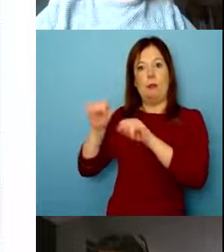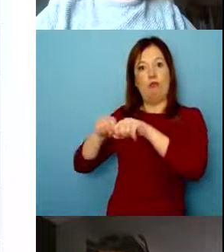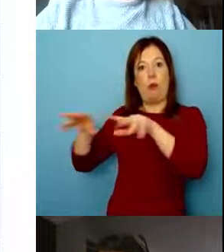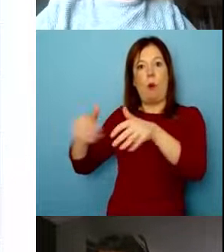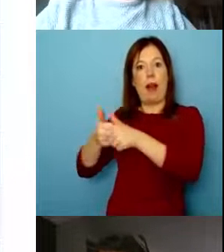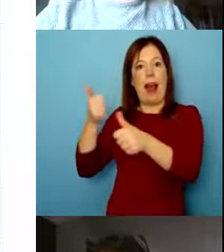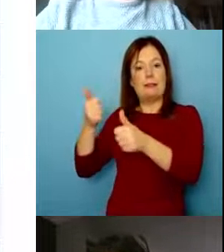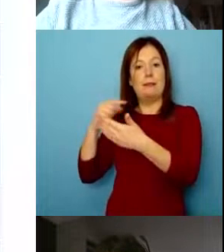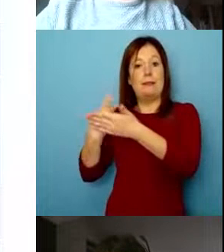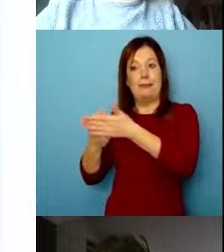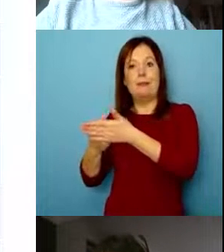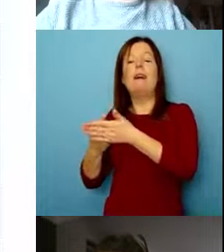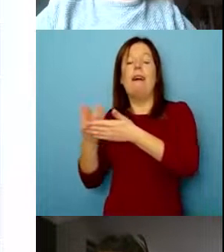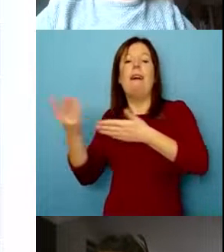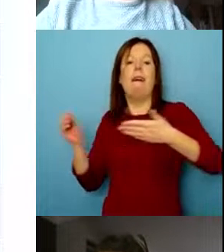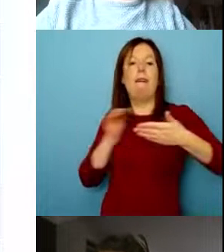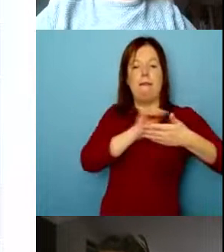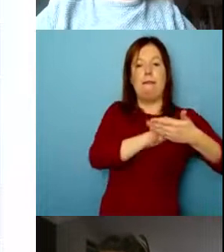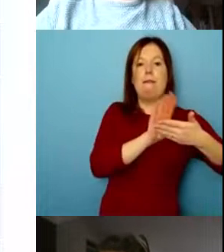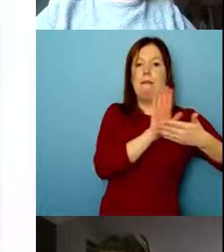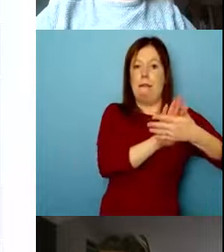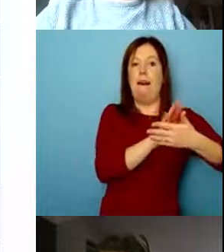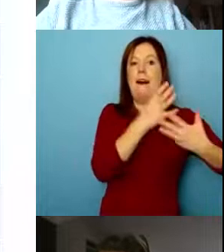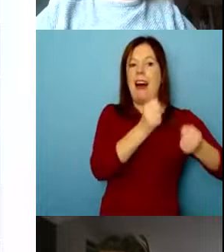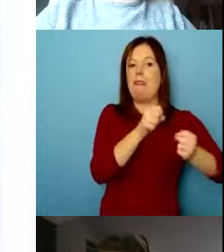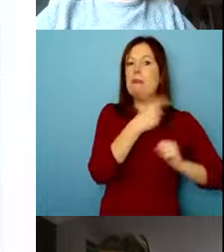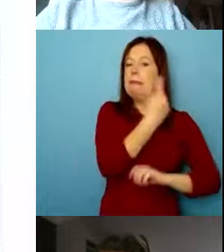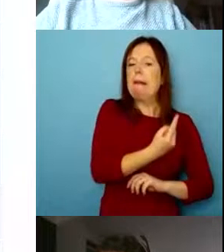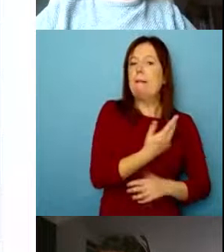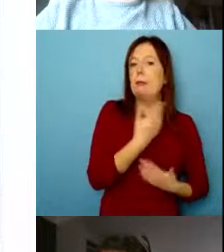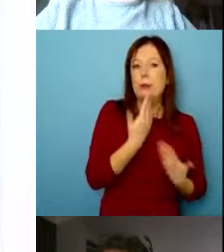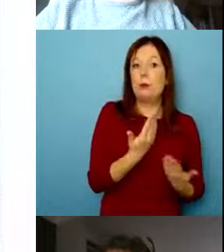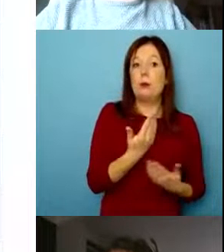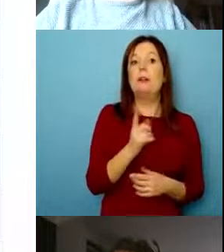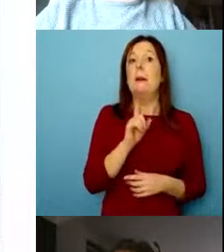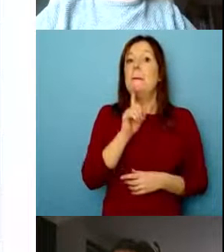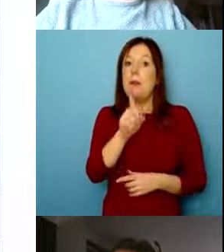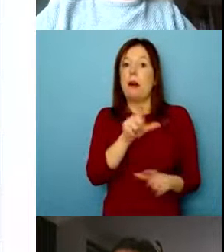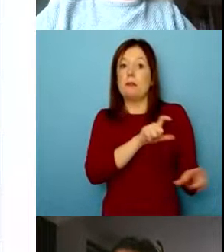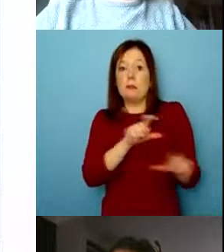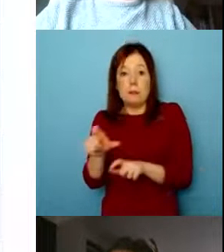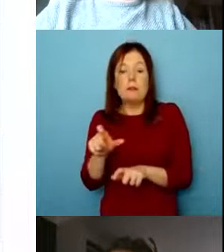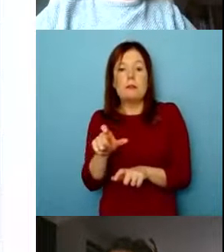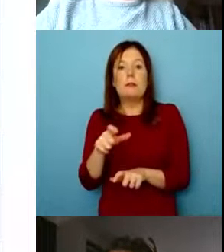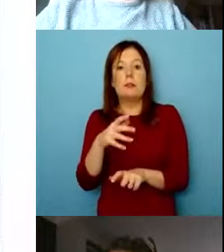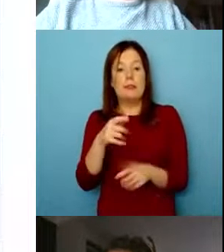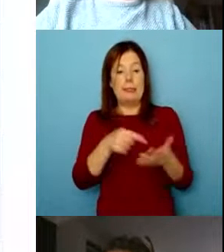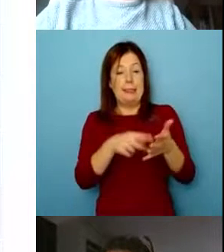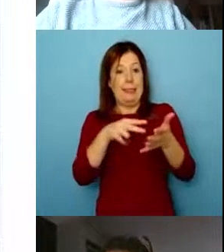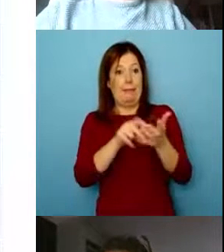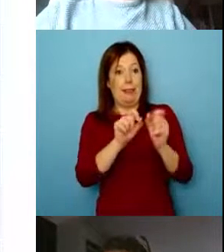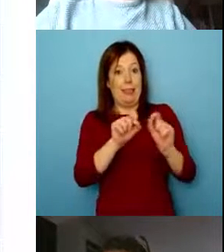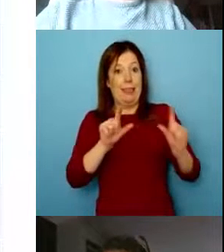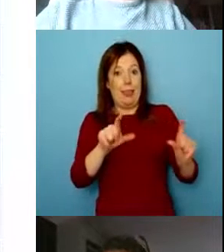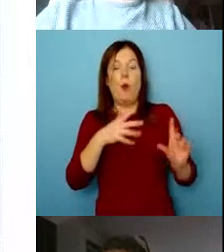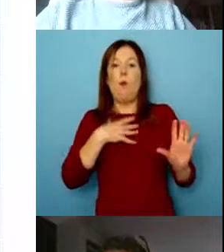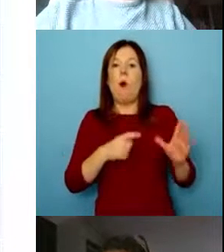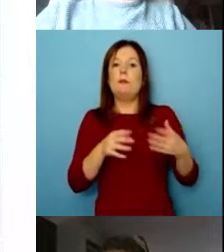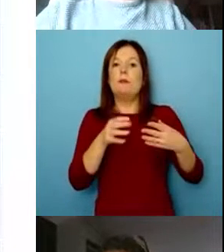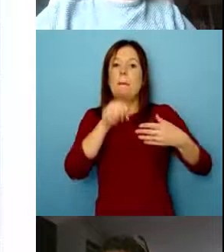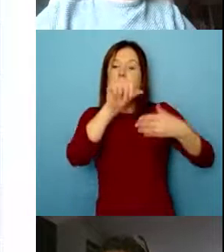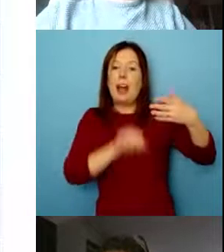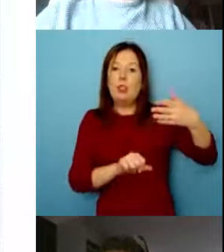broadcast service. It was felt that it would be quite useful to have a menu in the TV that would